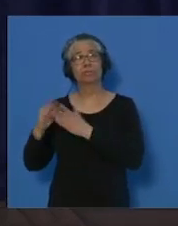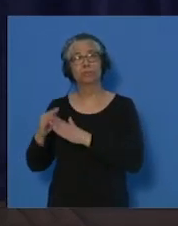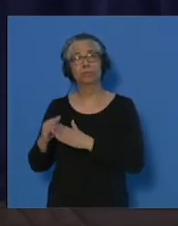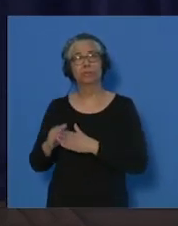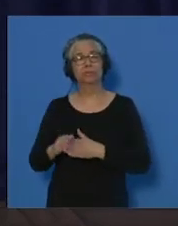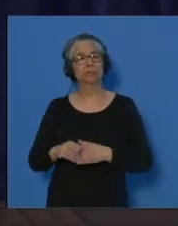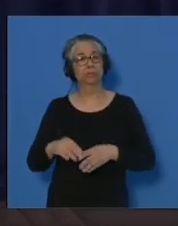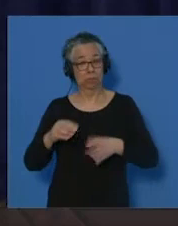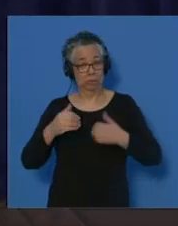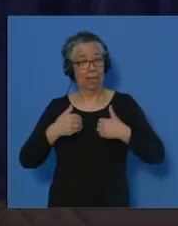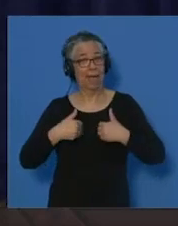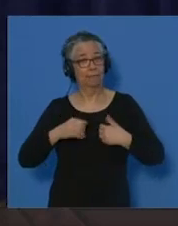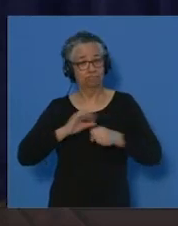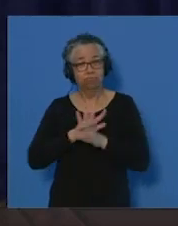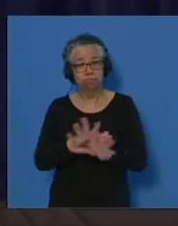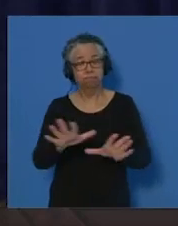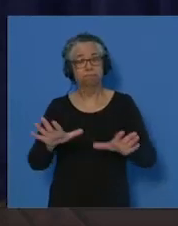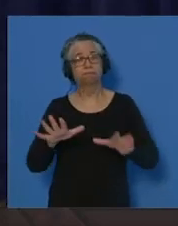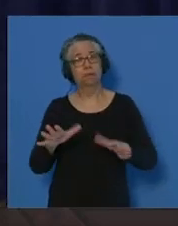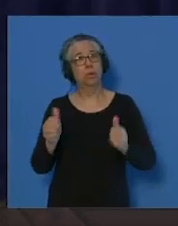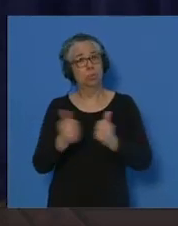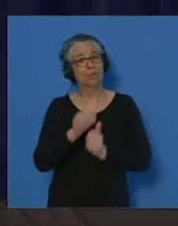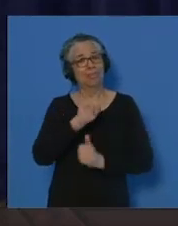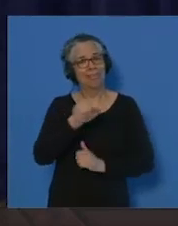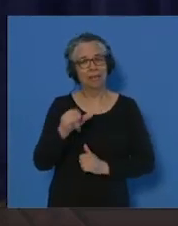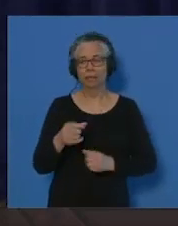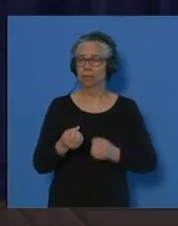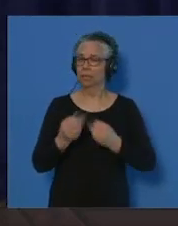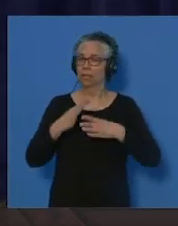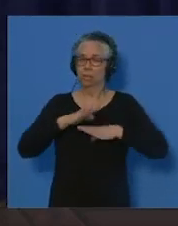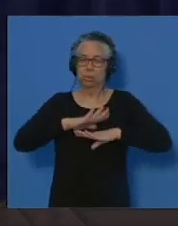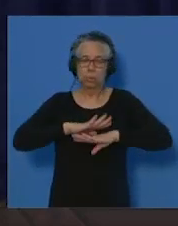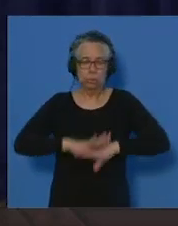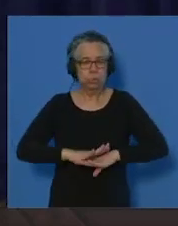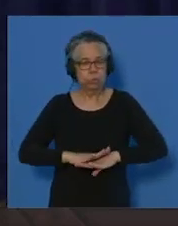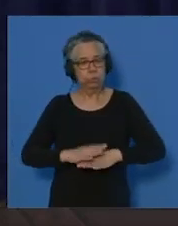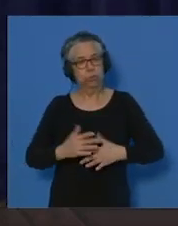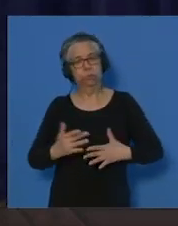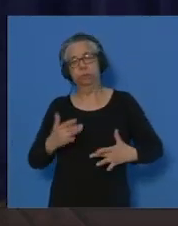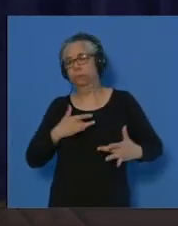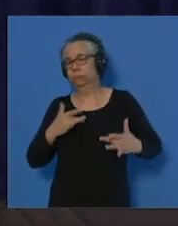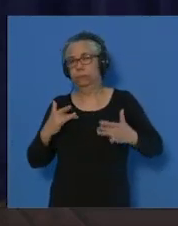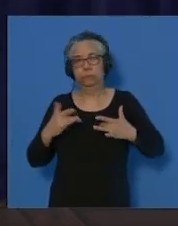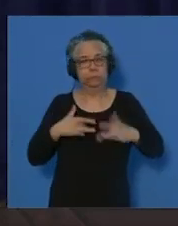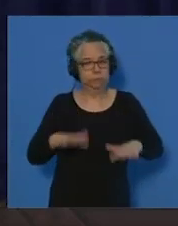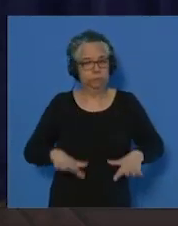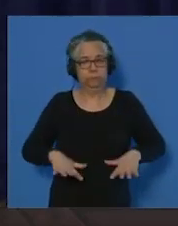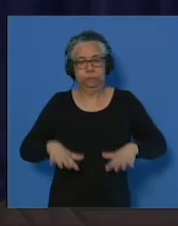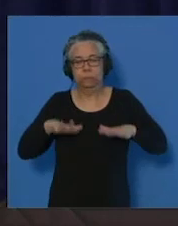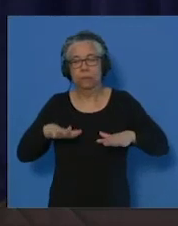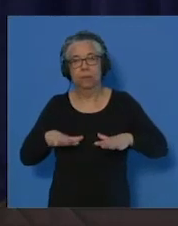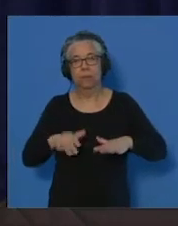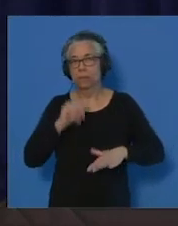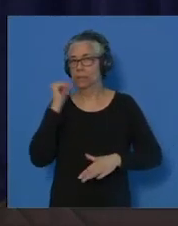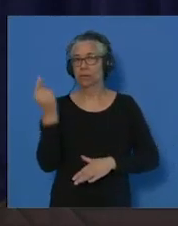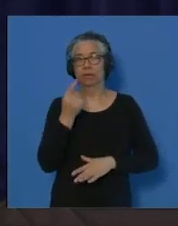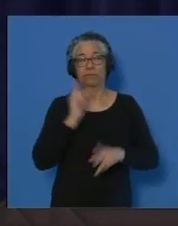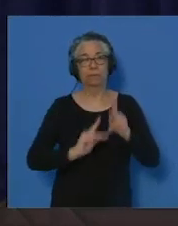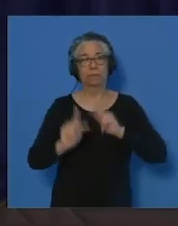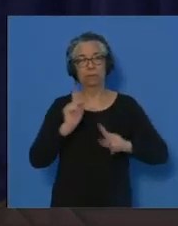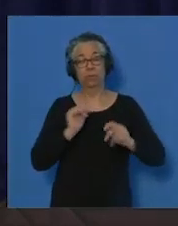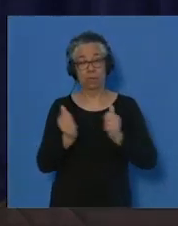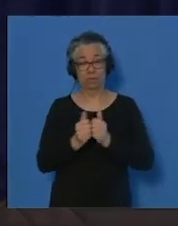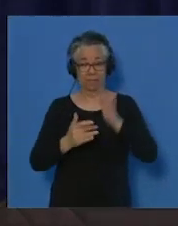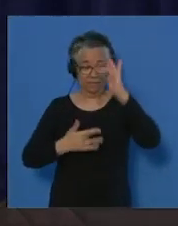afflicted with COVID-19, and with that comes a lot of anxiety and concern, not just for persons who have the